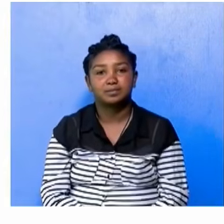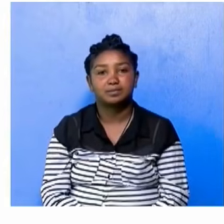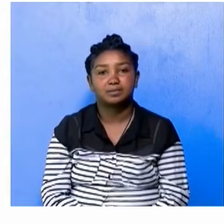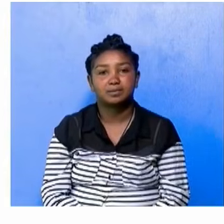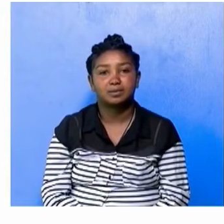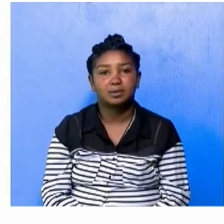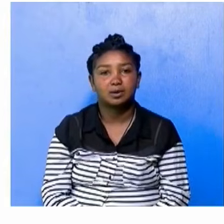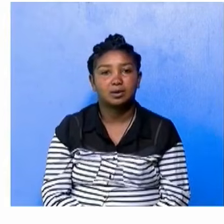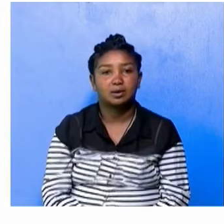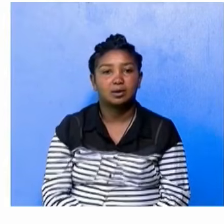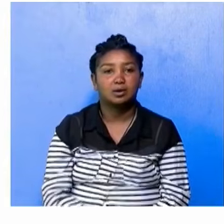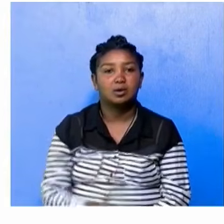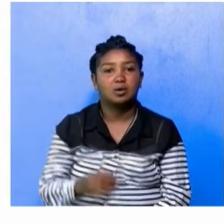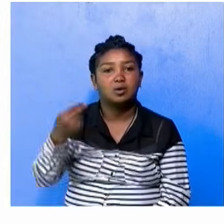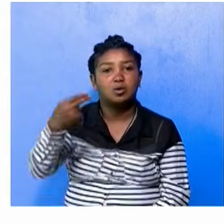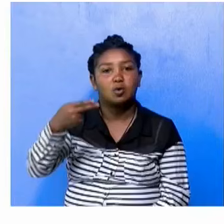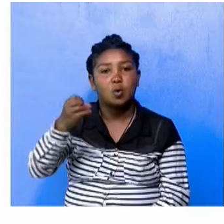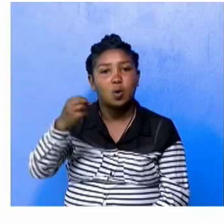Hora,